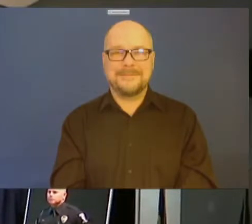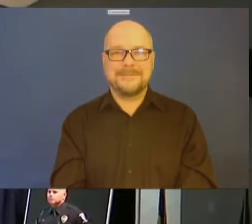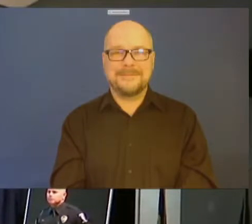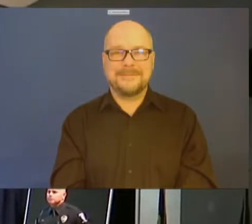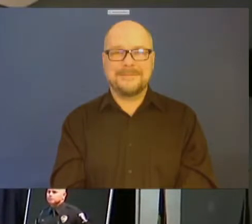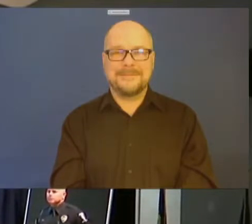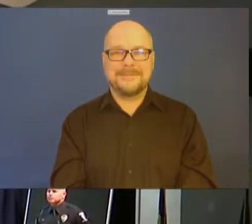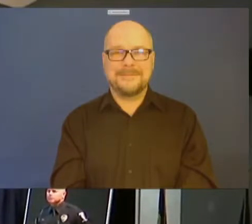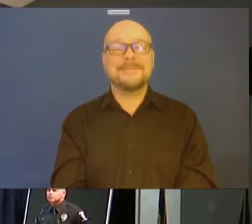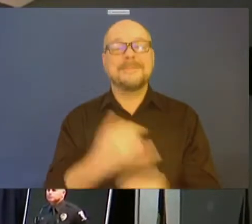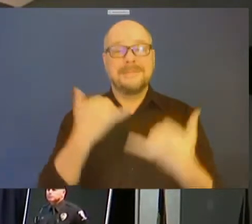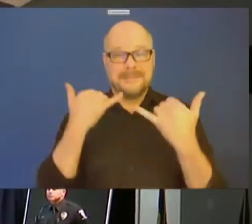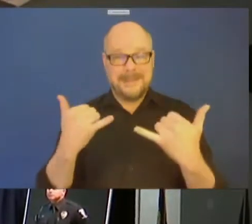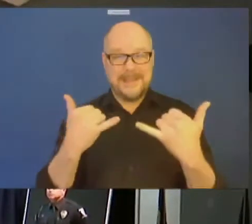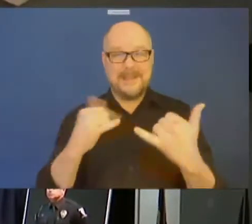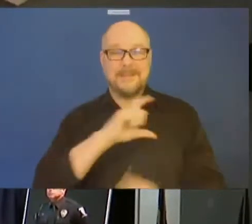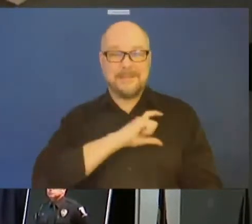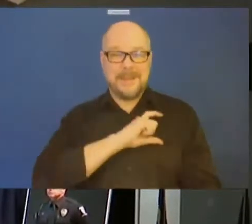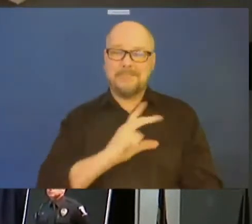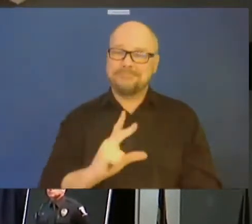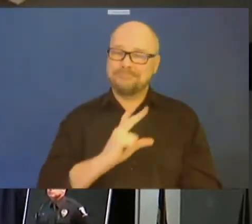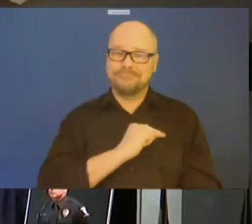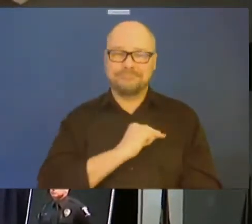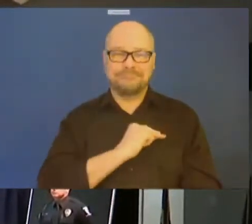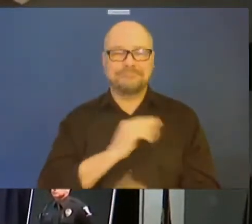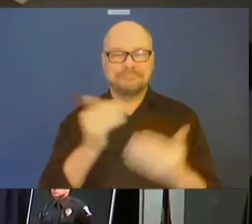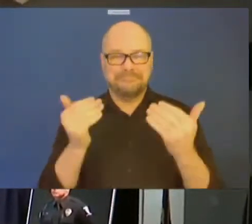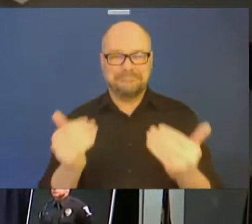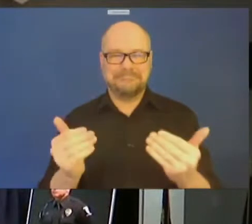You may now pin your badges.